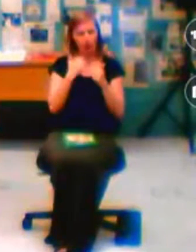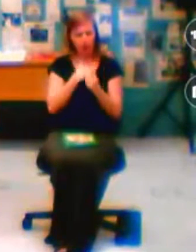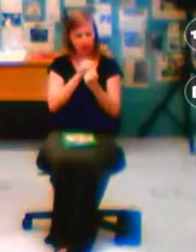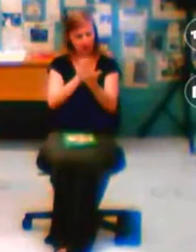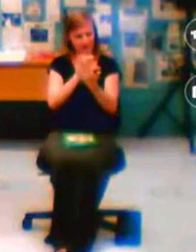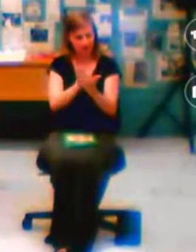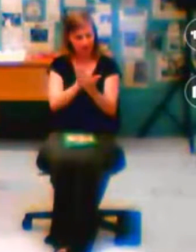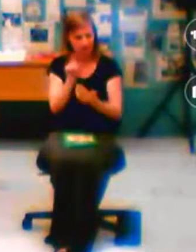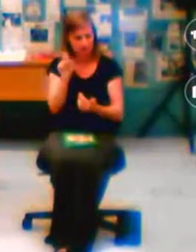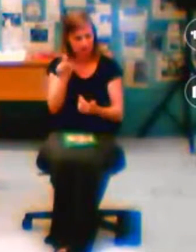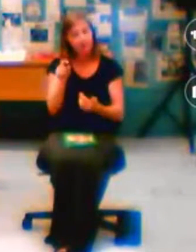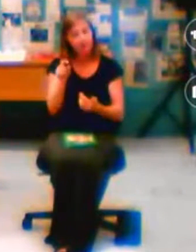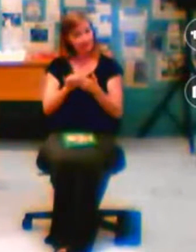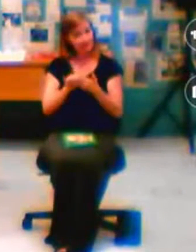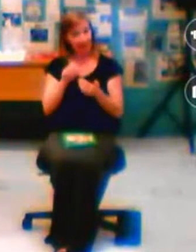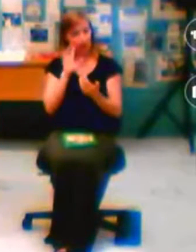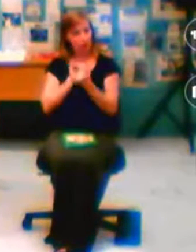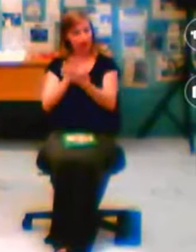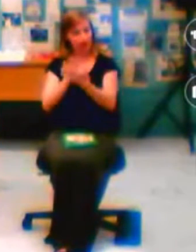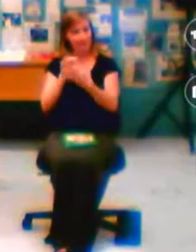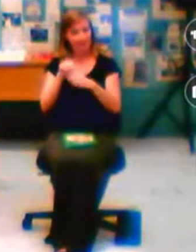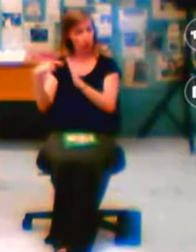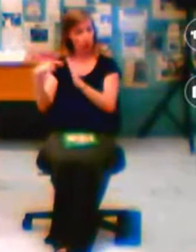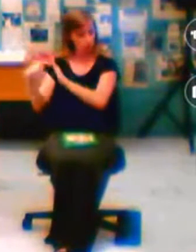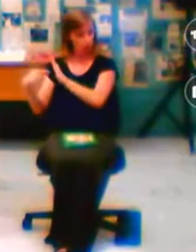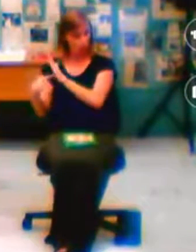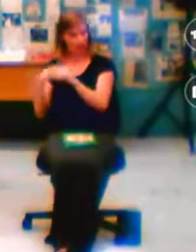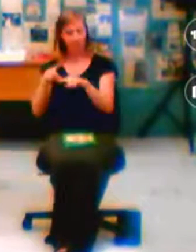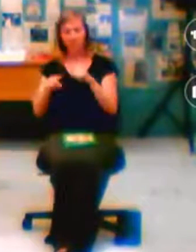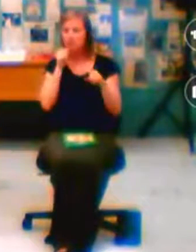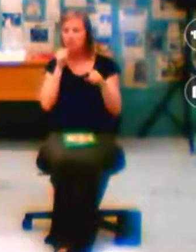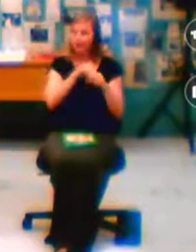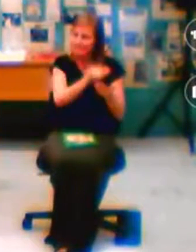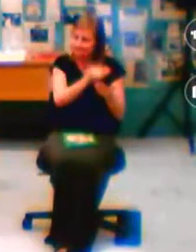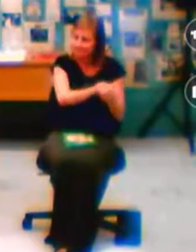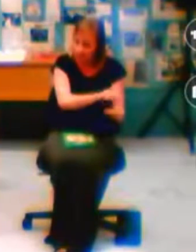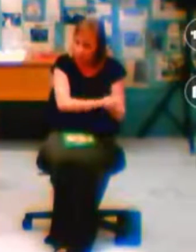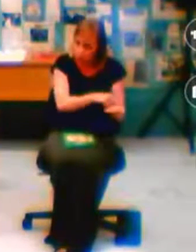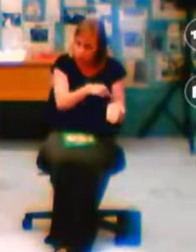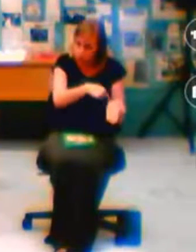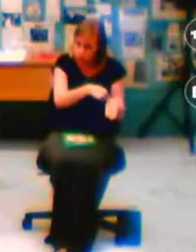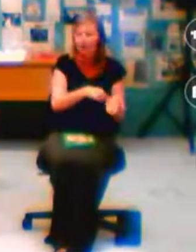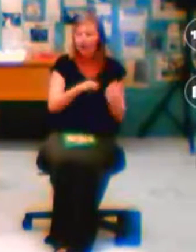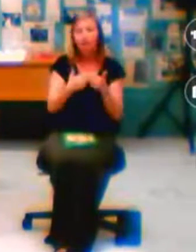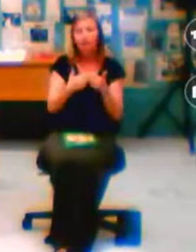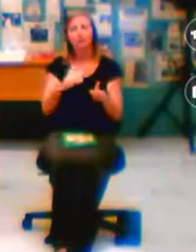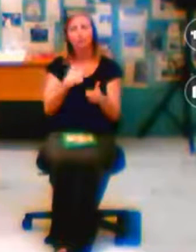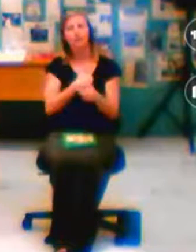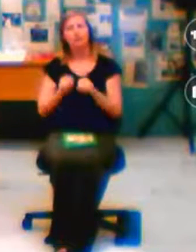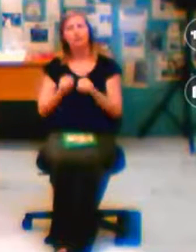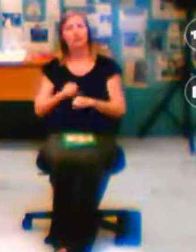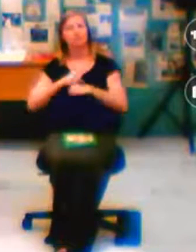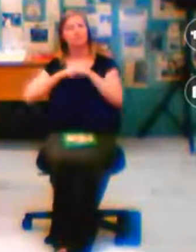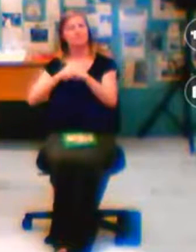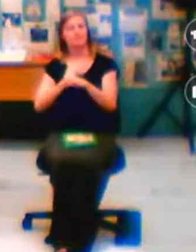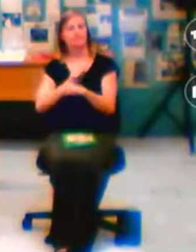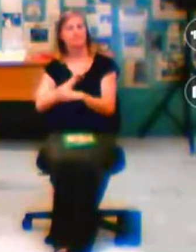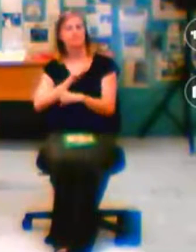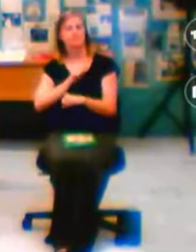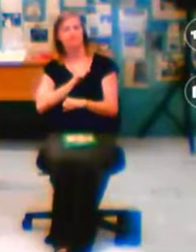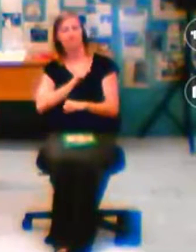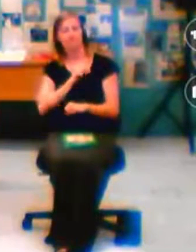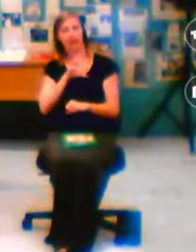drug could be 25 bucks and is in some states. So how do we protect against that? Because that's